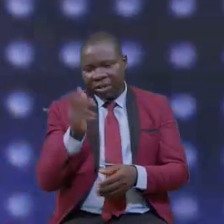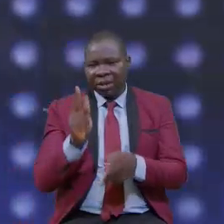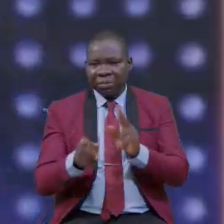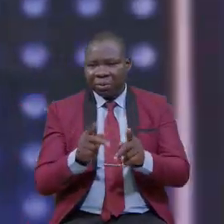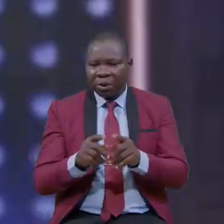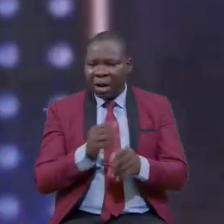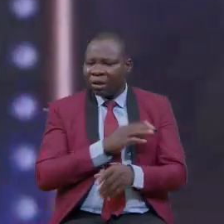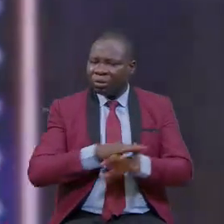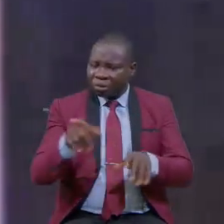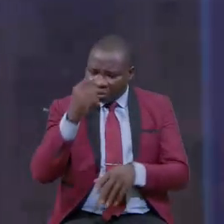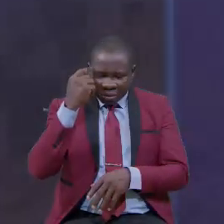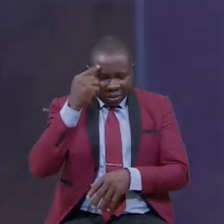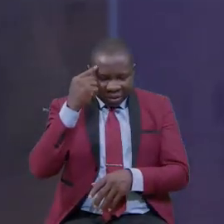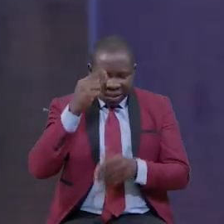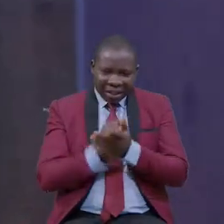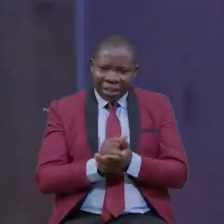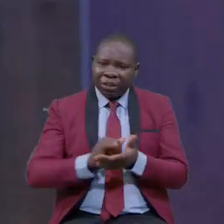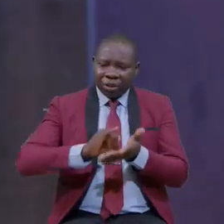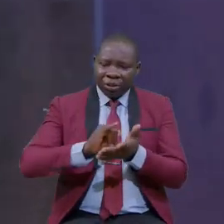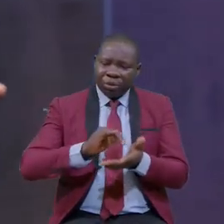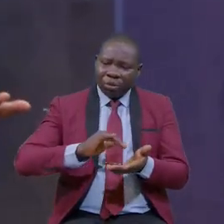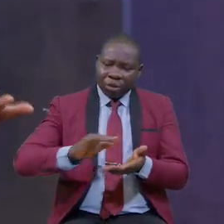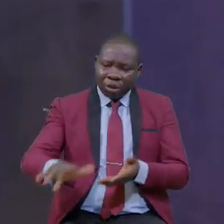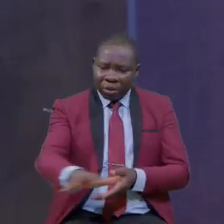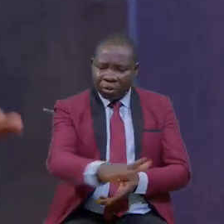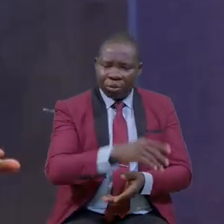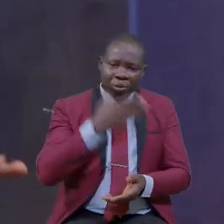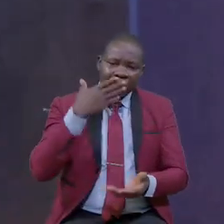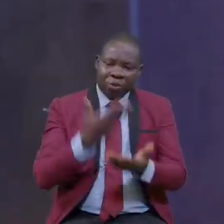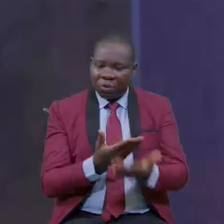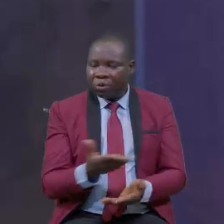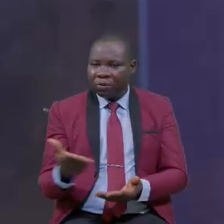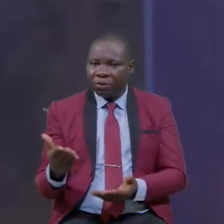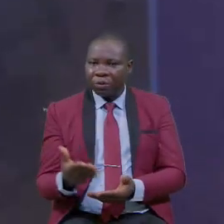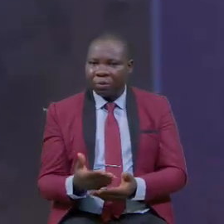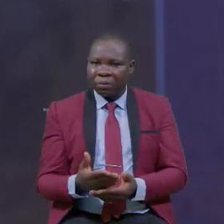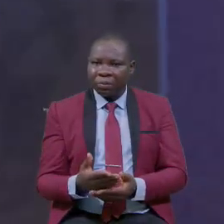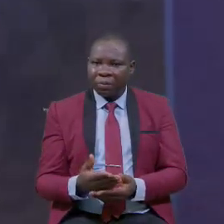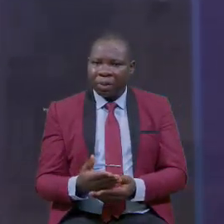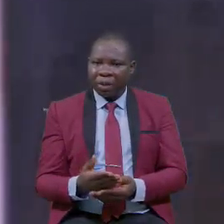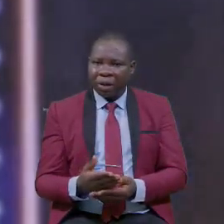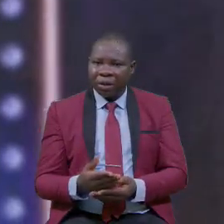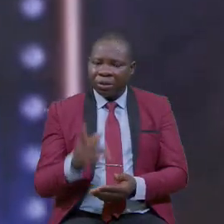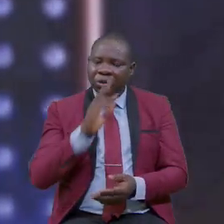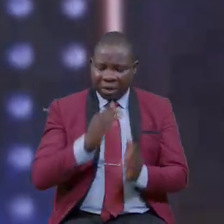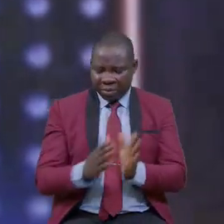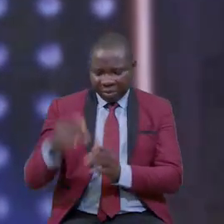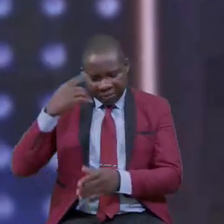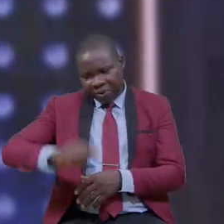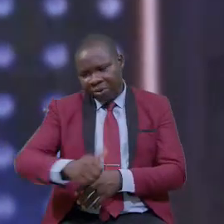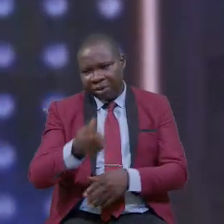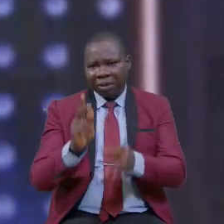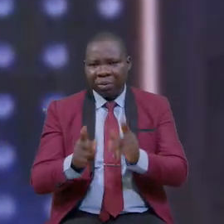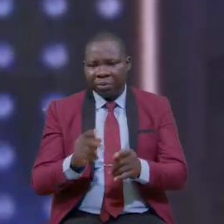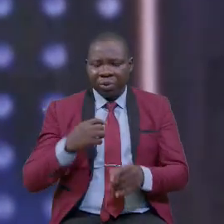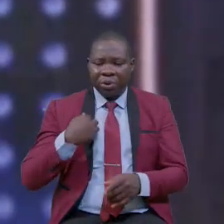anemic and you're so weak you know what it is what you're even preparing for other people we preachers